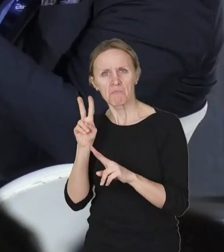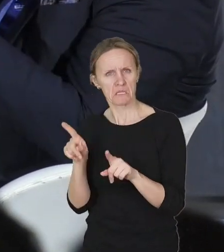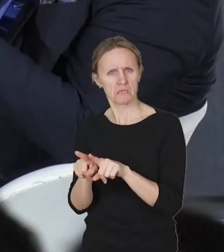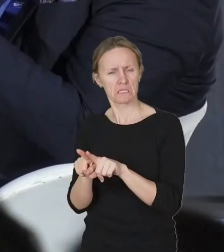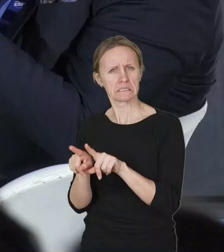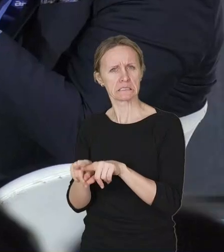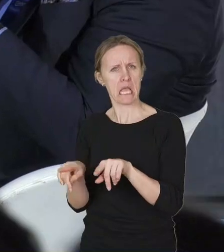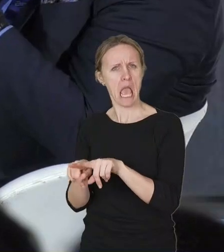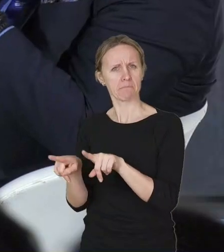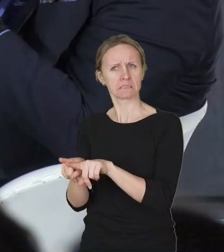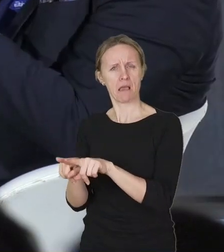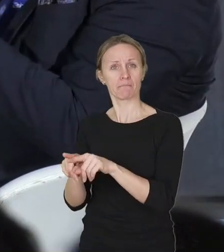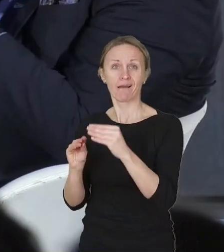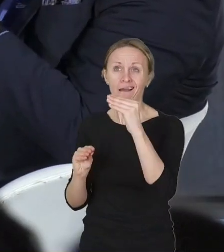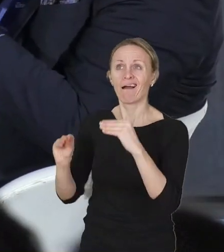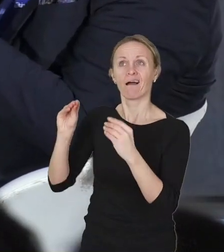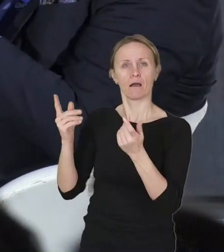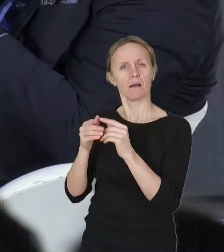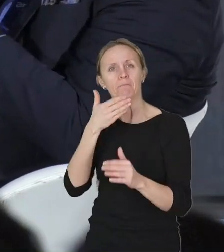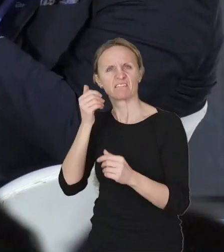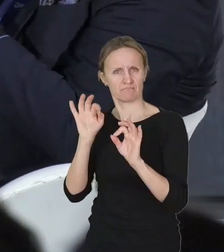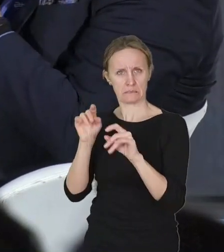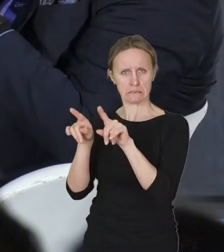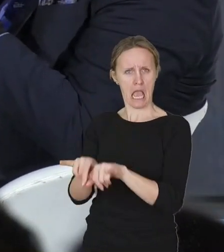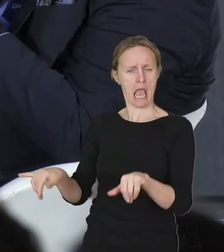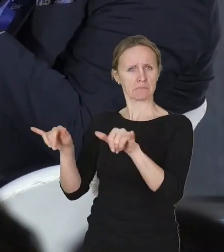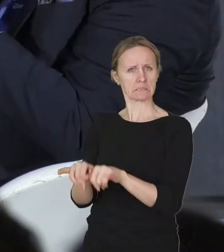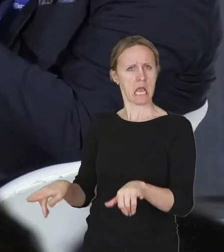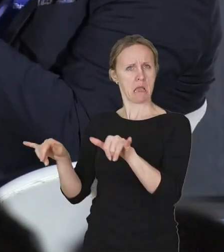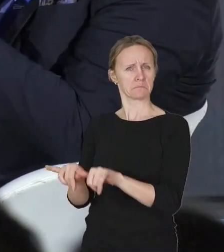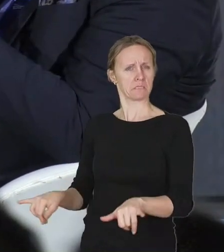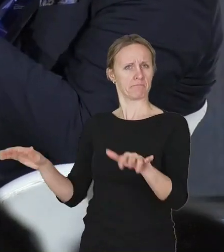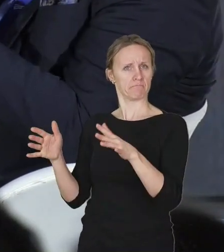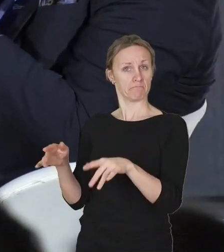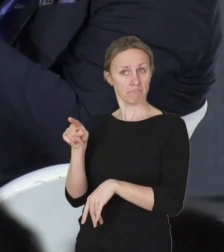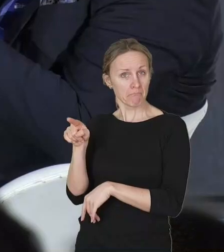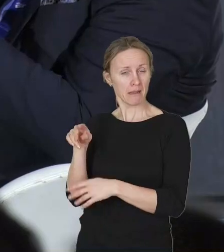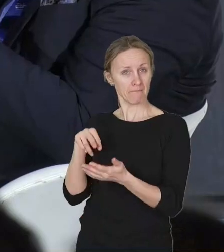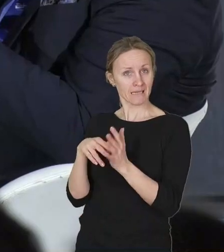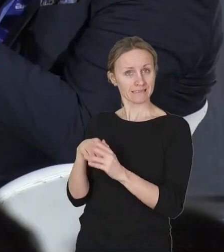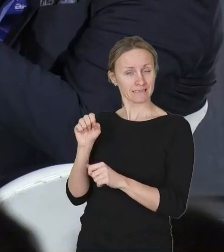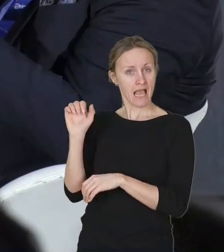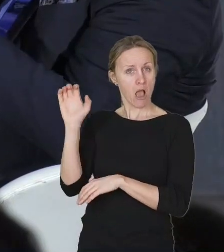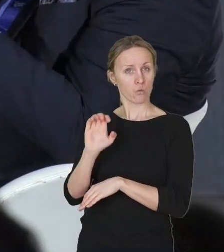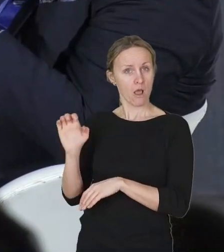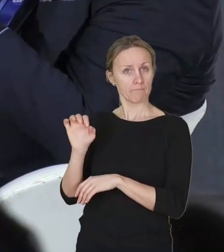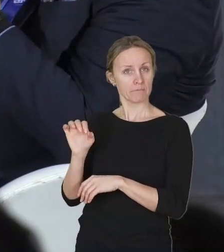invented. Are not so excellent in finding new technologies, breaking